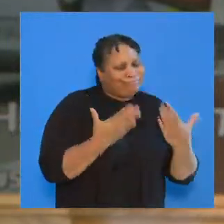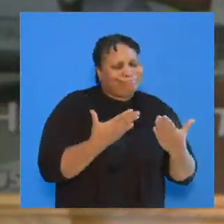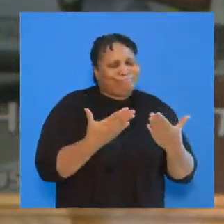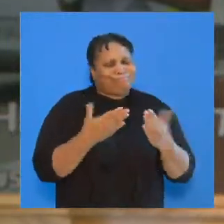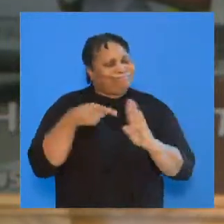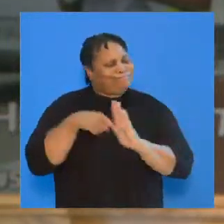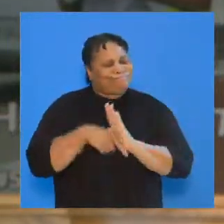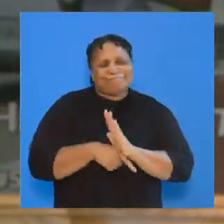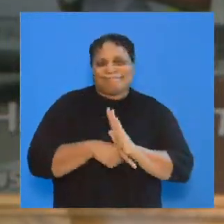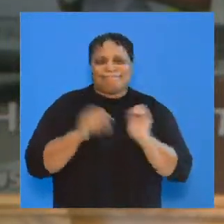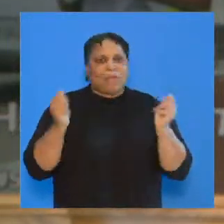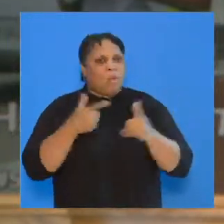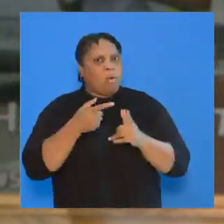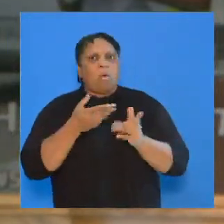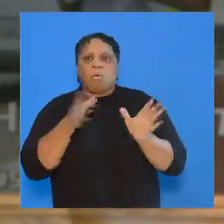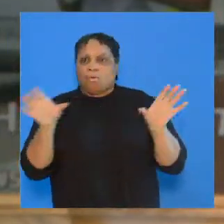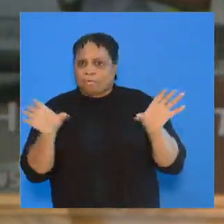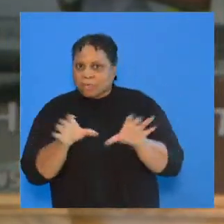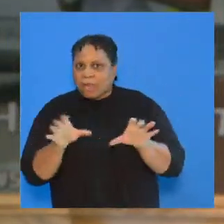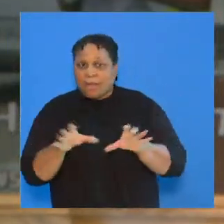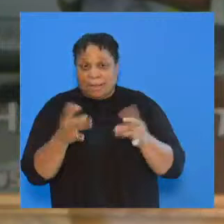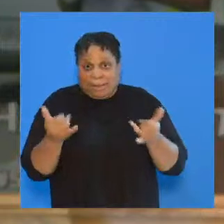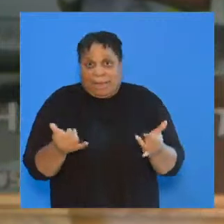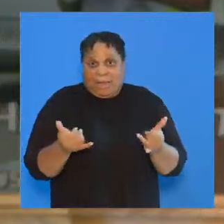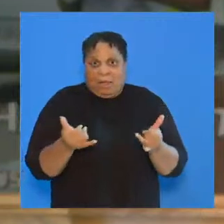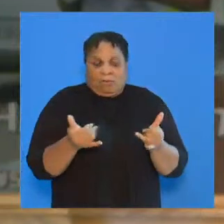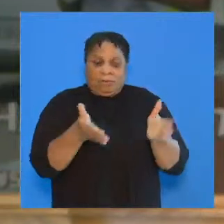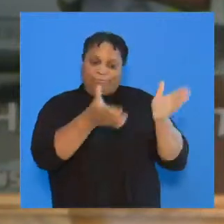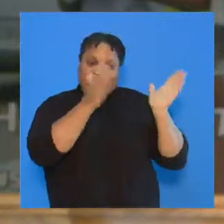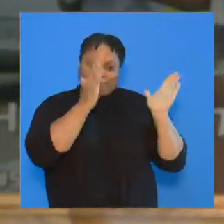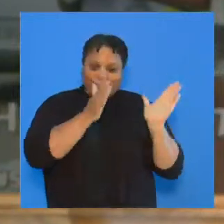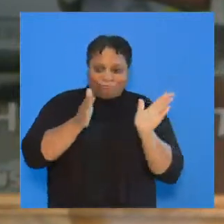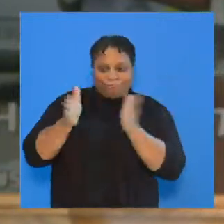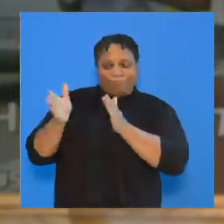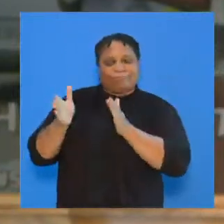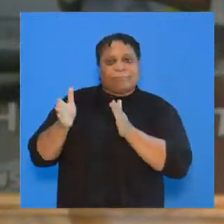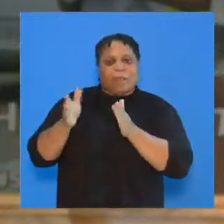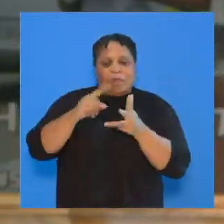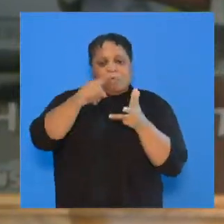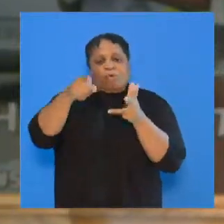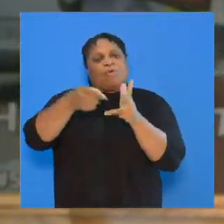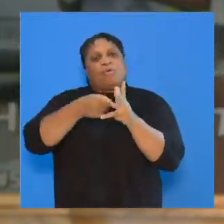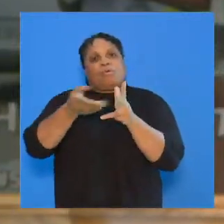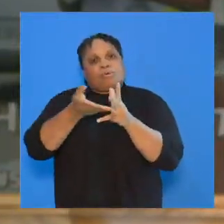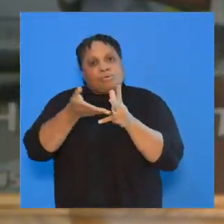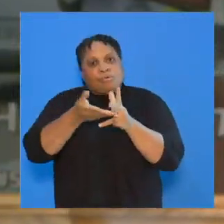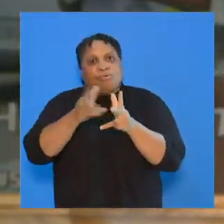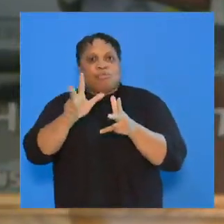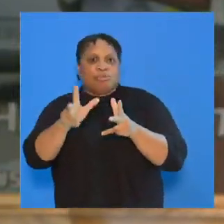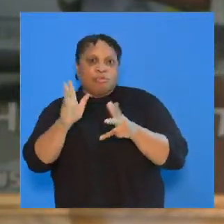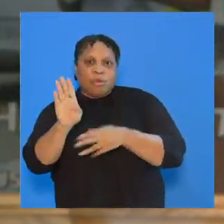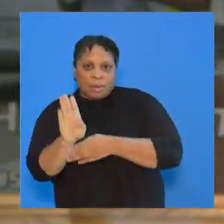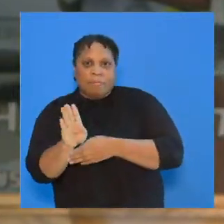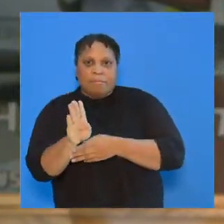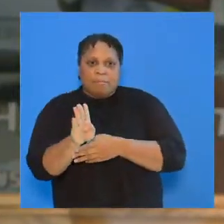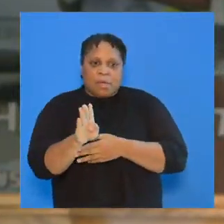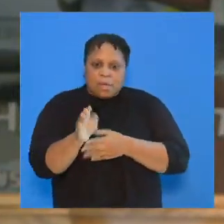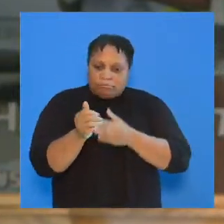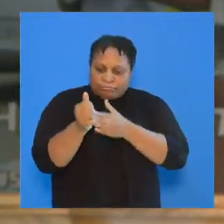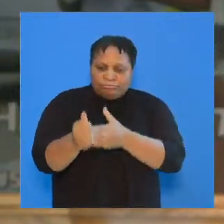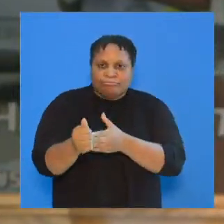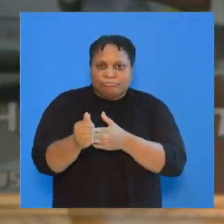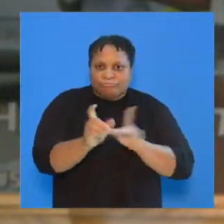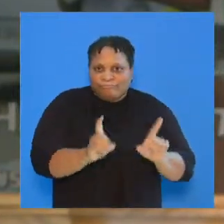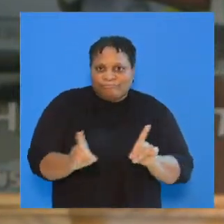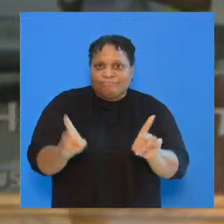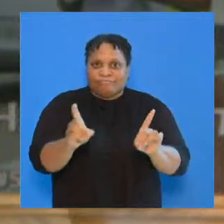done. I now want to draw your attention to some of our Phase 3 guidance and directions, which have been recently